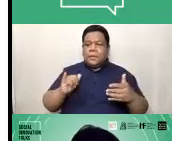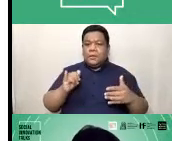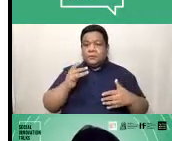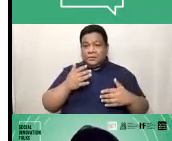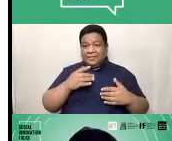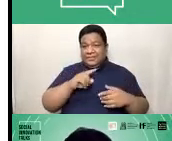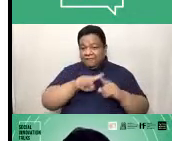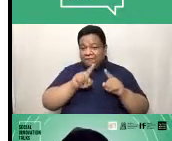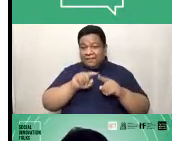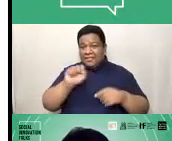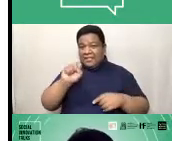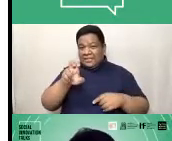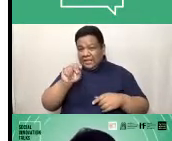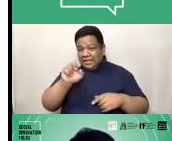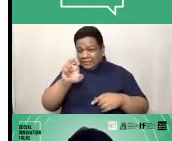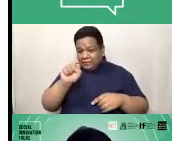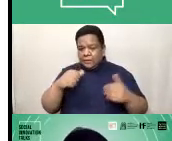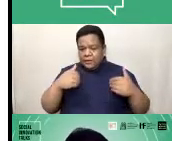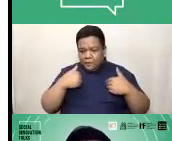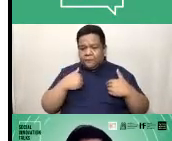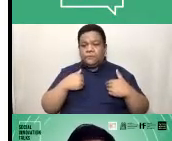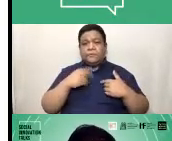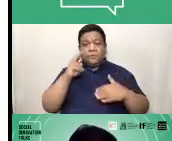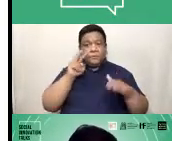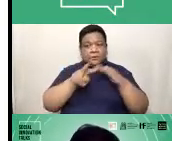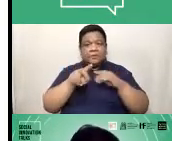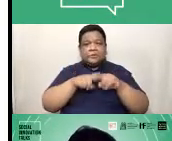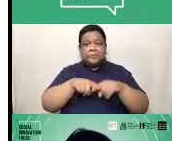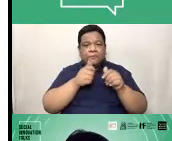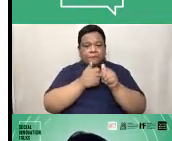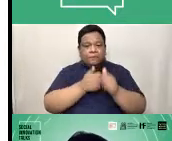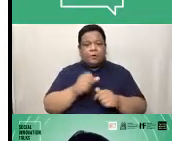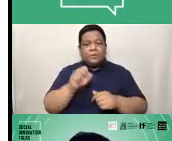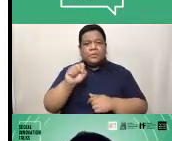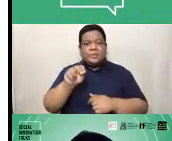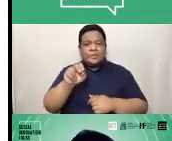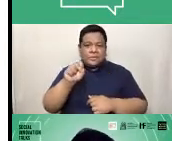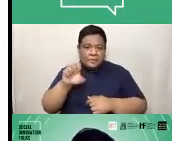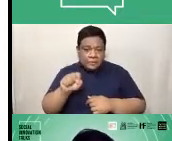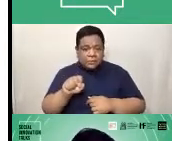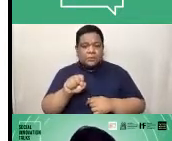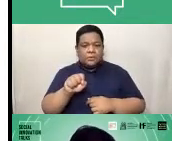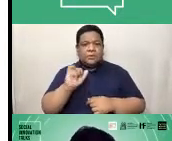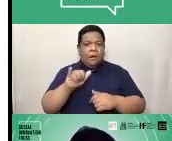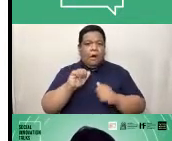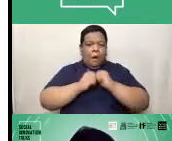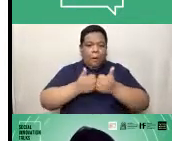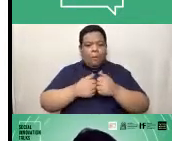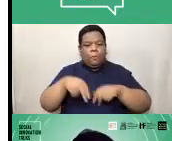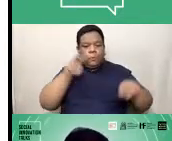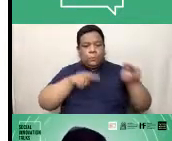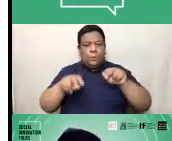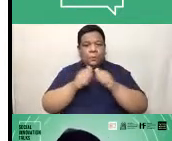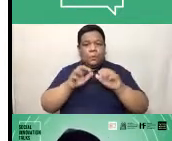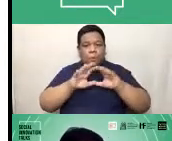have. And we perceive based off of these senses. That's how we are monitoring the world. So that's